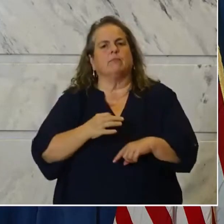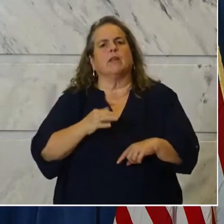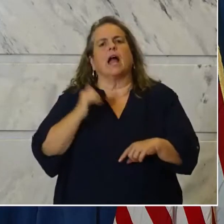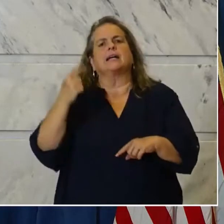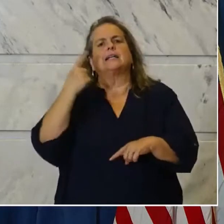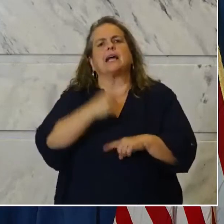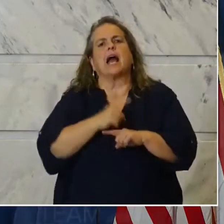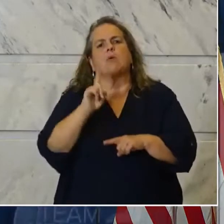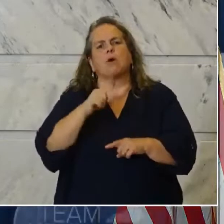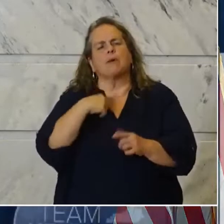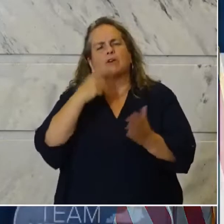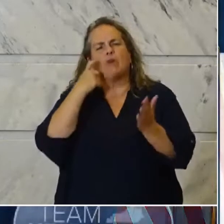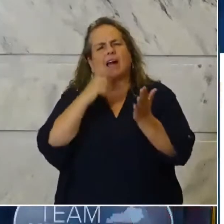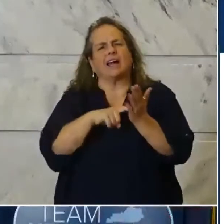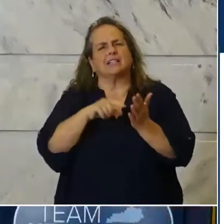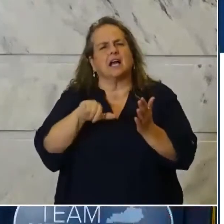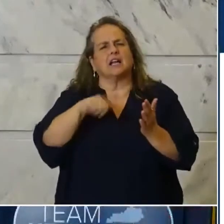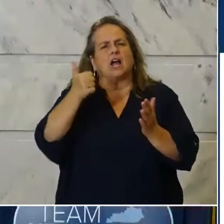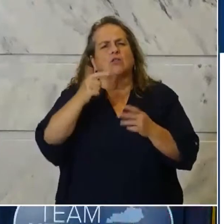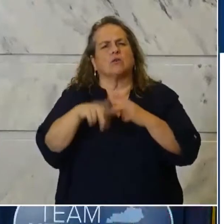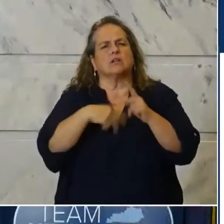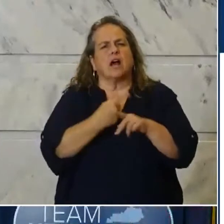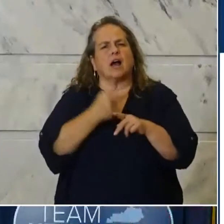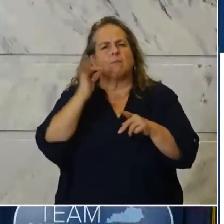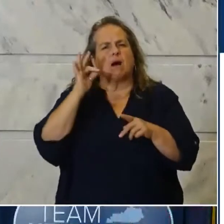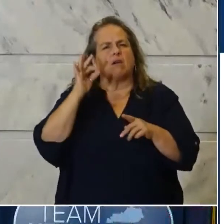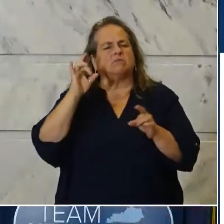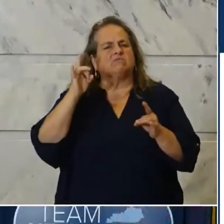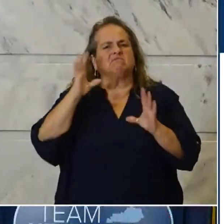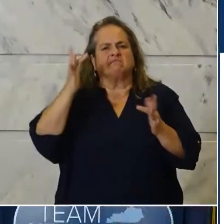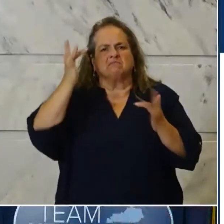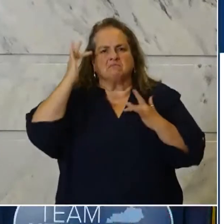pandemic that is out there that last year took